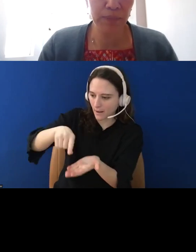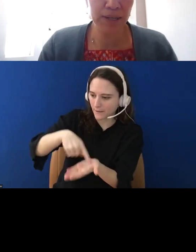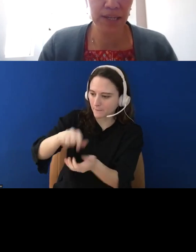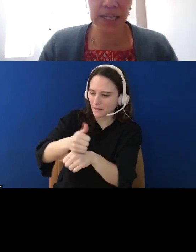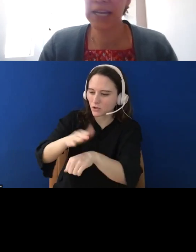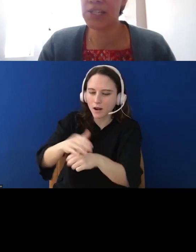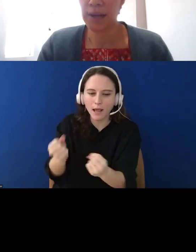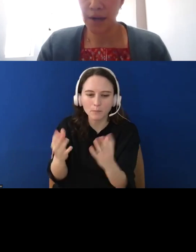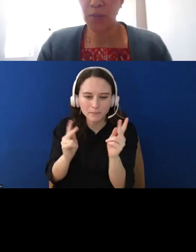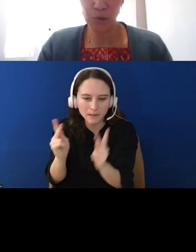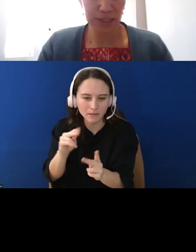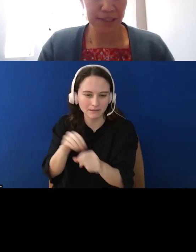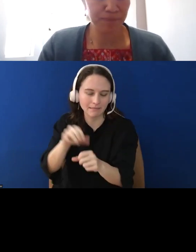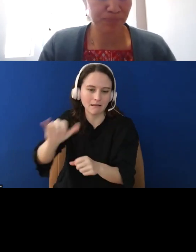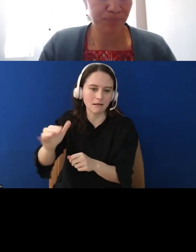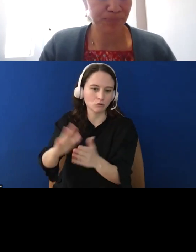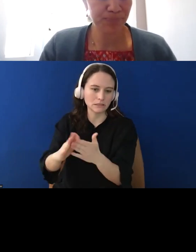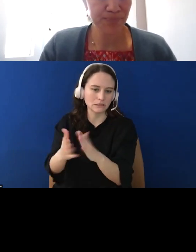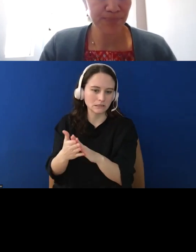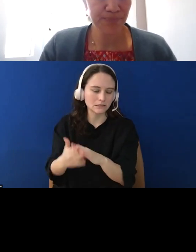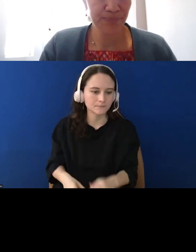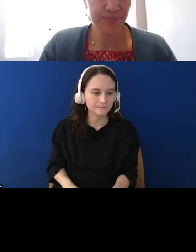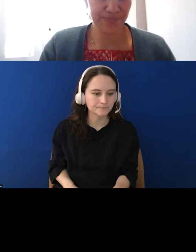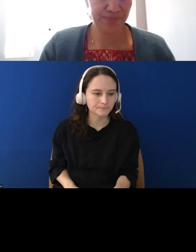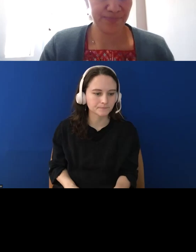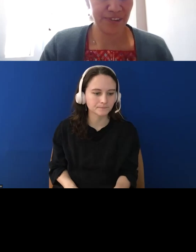of members in each community.